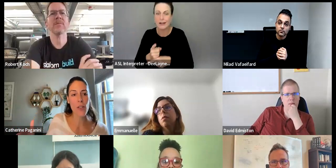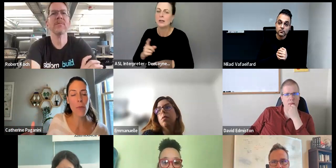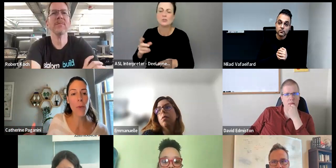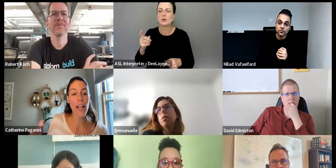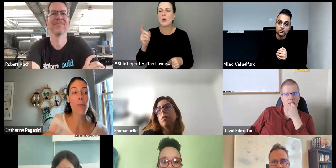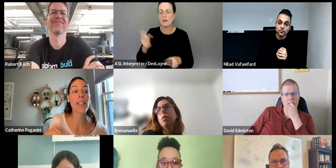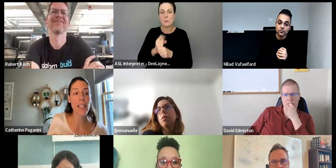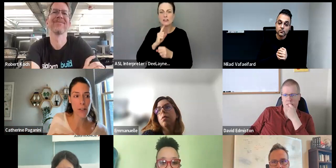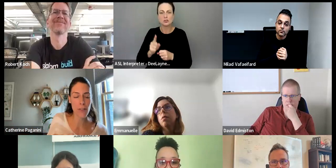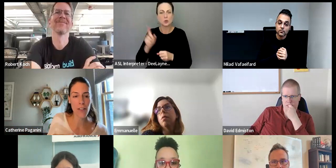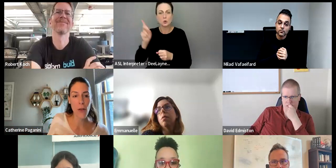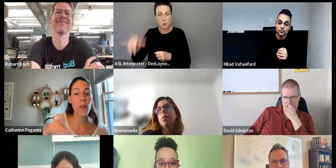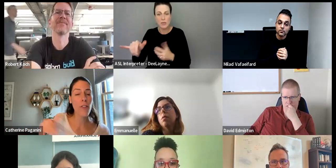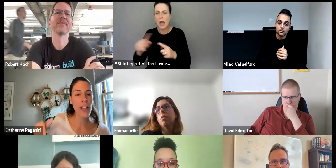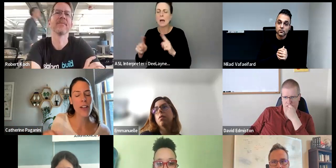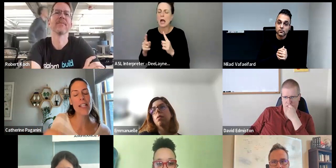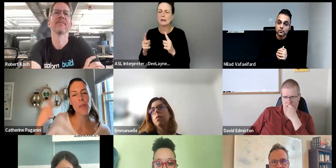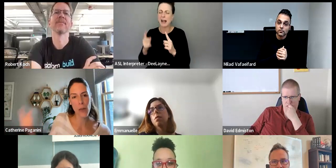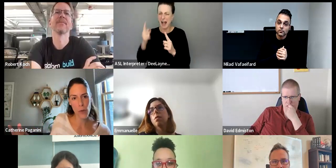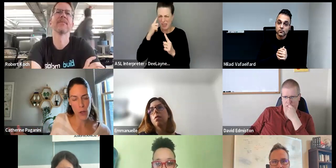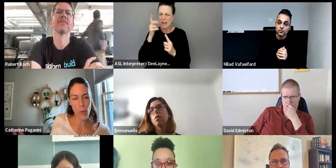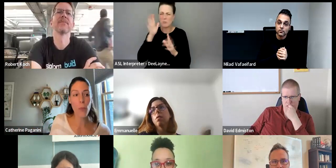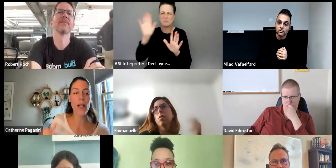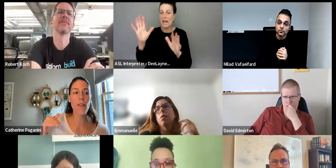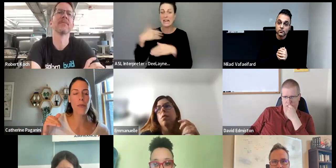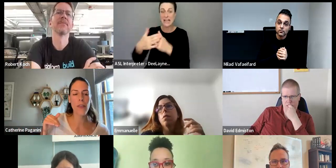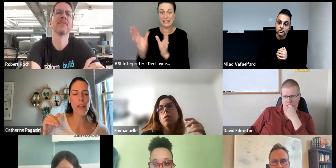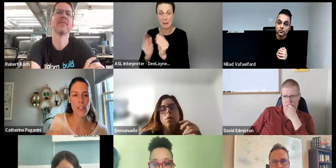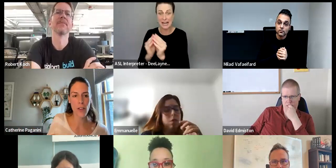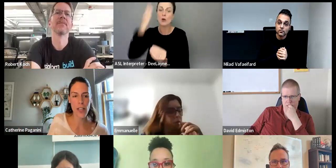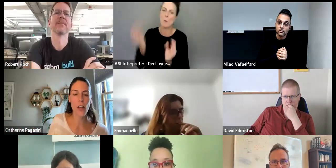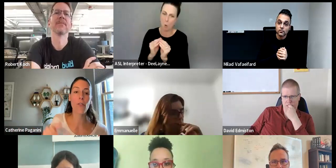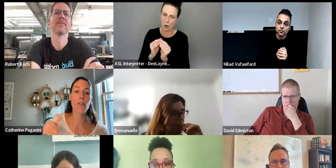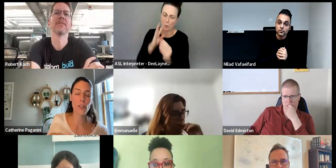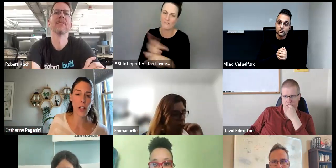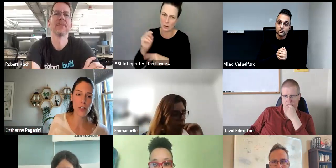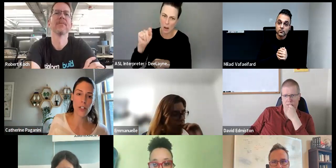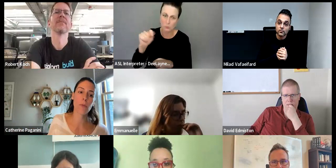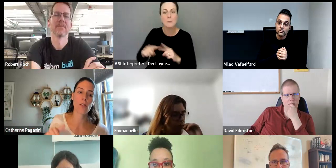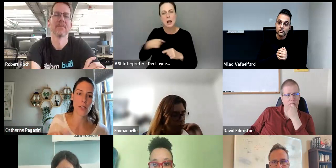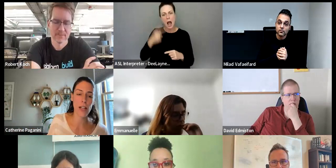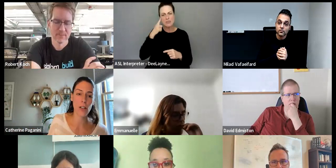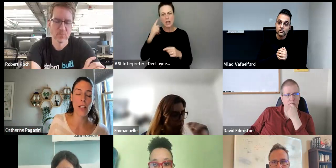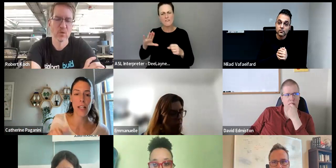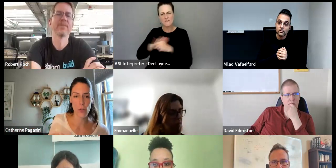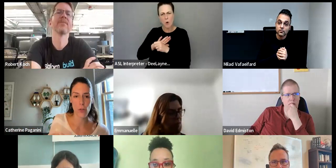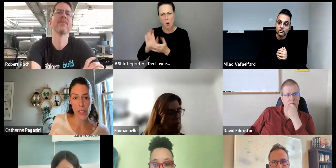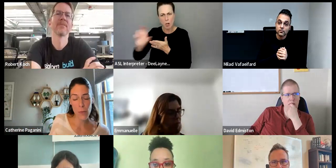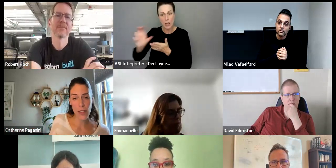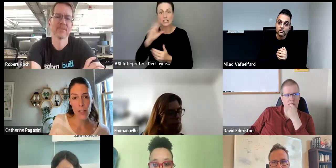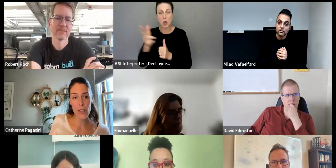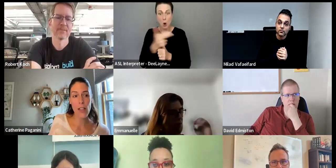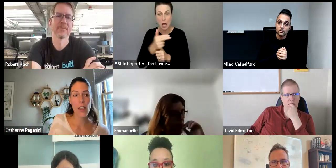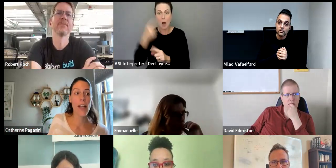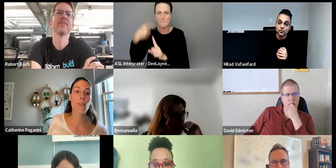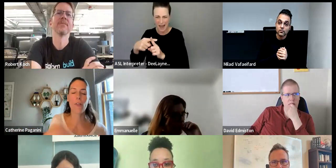make sure that you do that. But I believe we'll figure out next meeting, we will know more. But as far as I know, full scholarship is hotel and